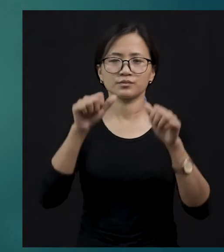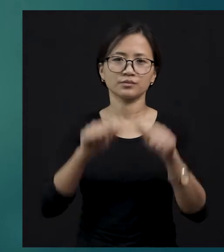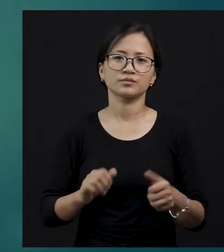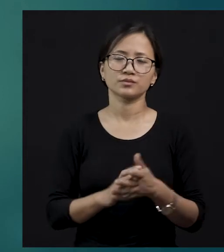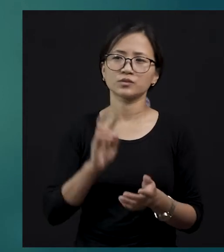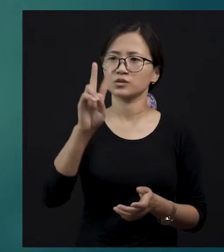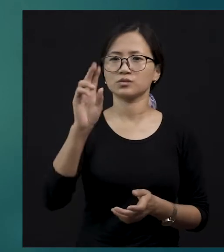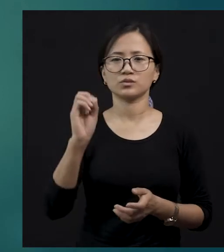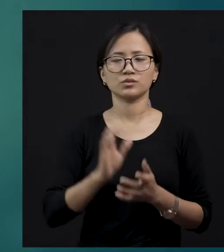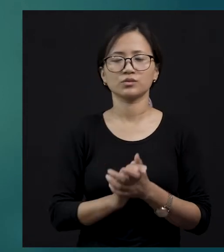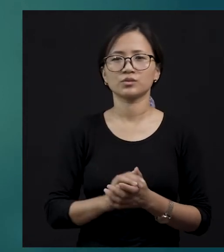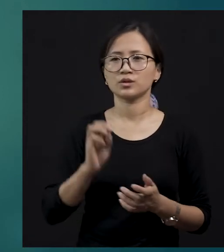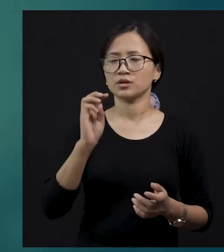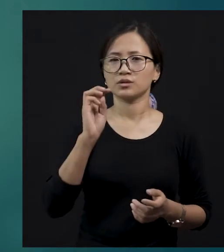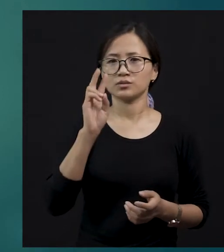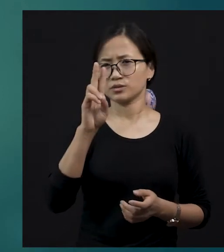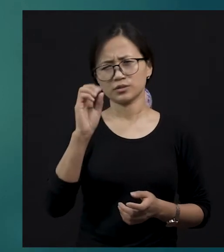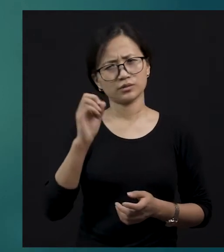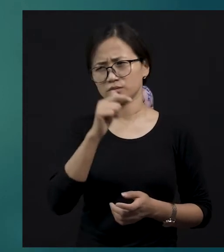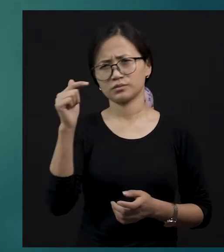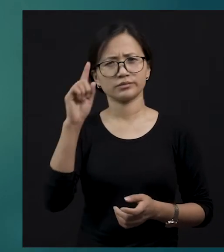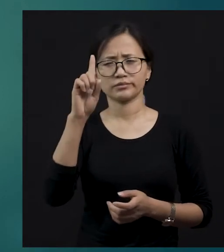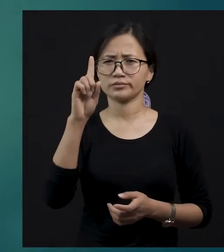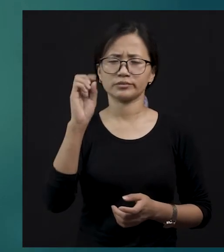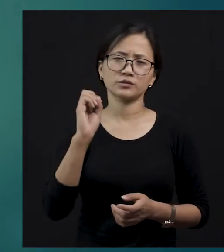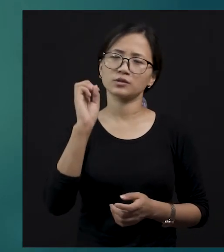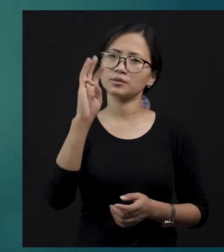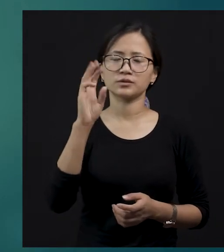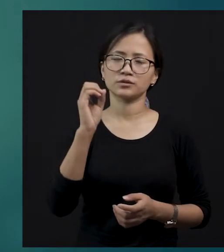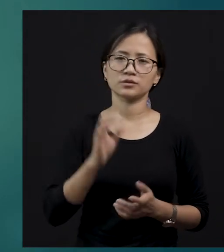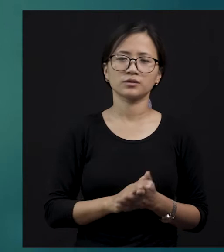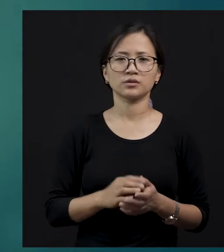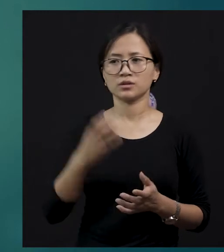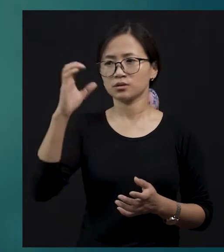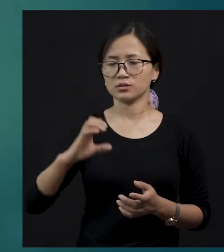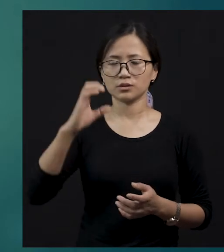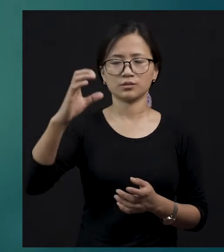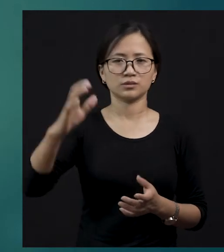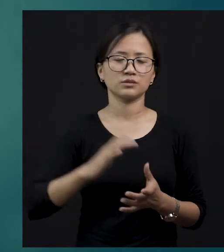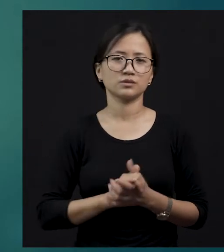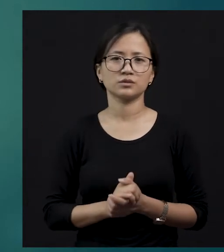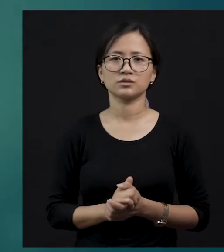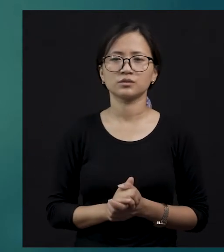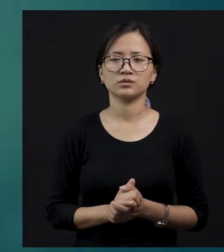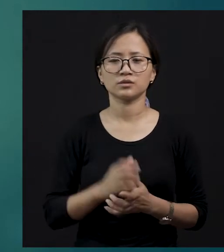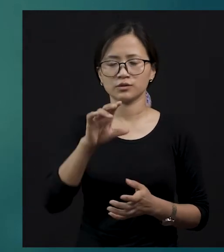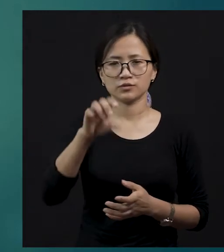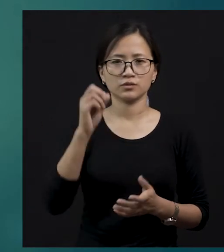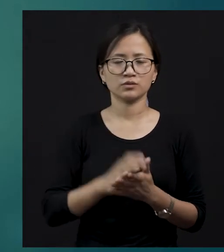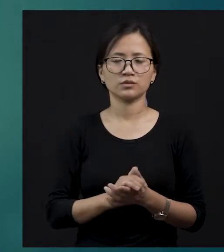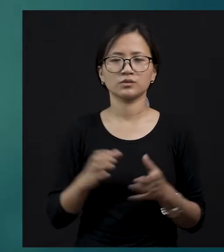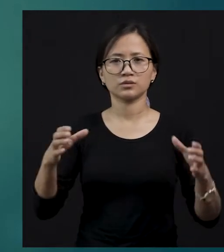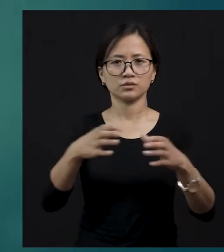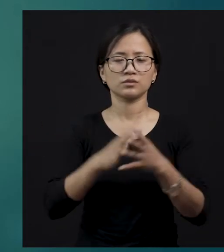to bring 20-30 camels to his place. They may be having only 1 or 2, but usually camels are found in groups,